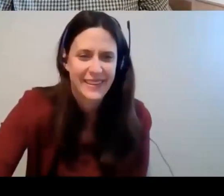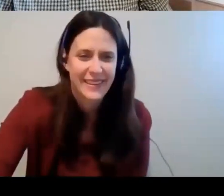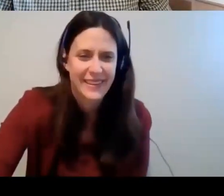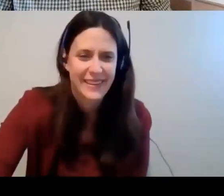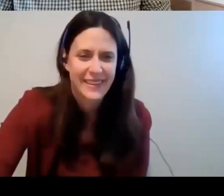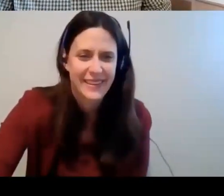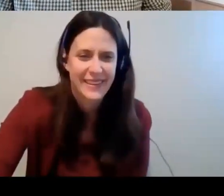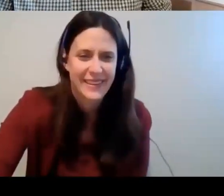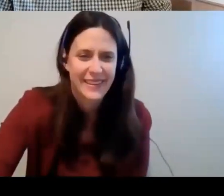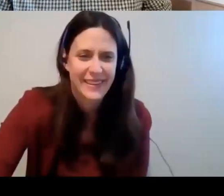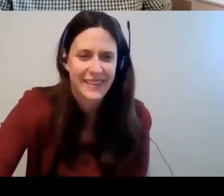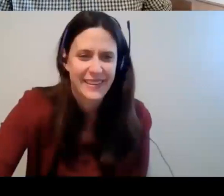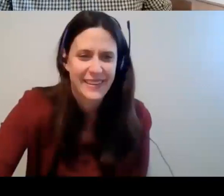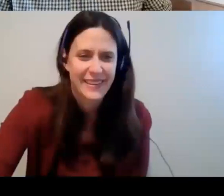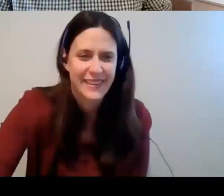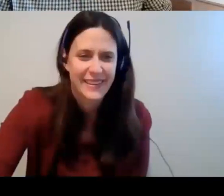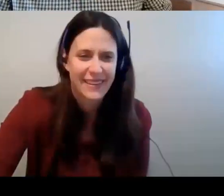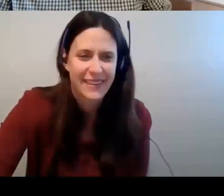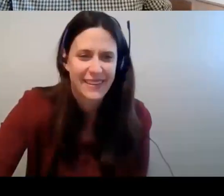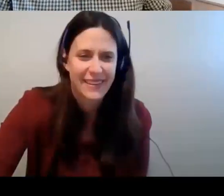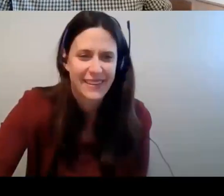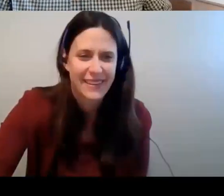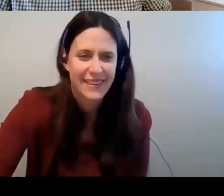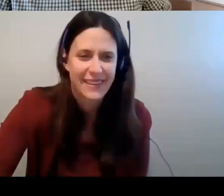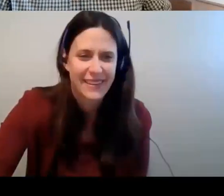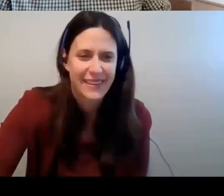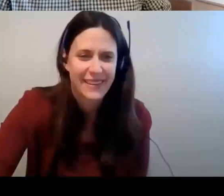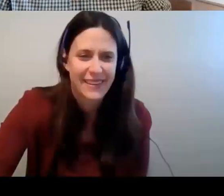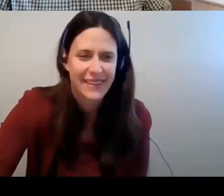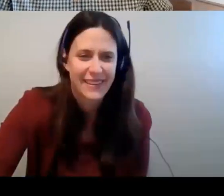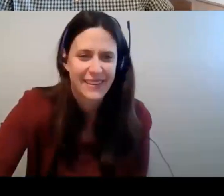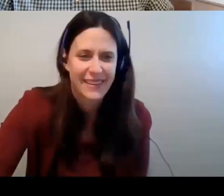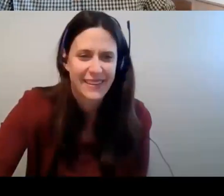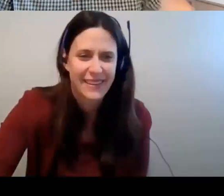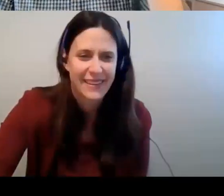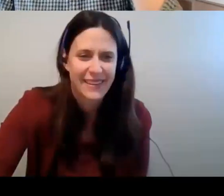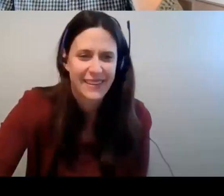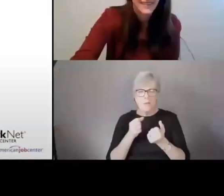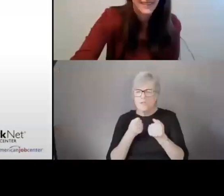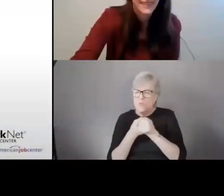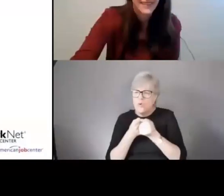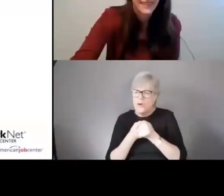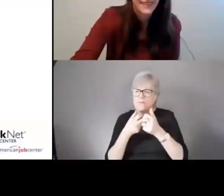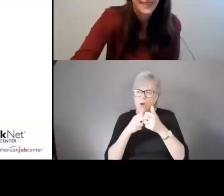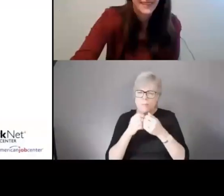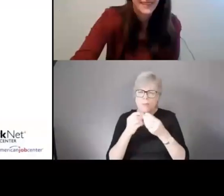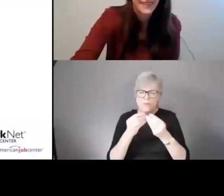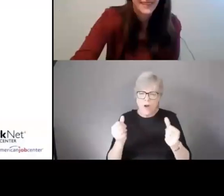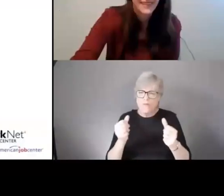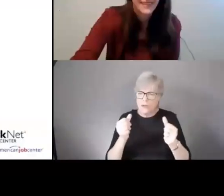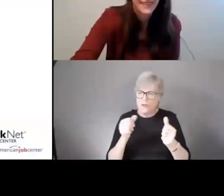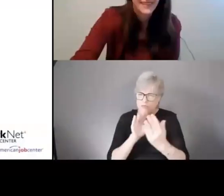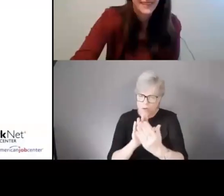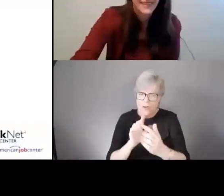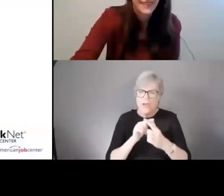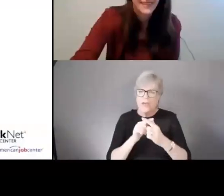So what we're going to do now is we're going to work a little bit on validation, some supportive approaches to problem solving with young people, and then we're going to